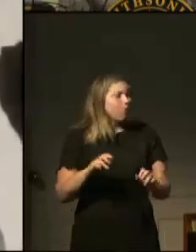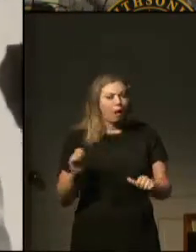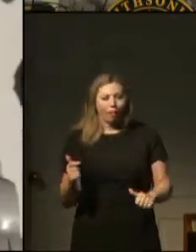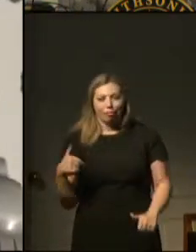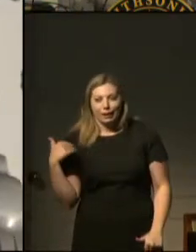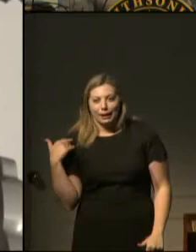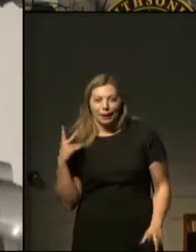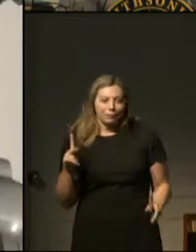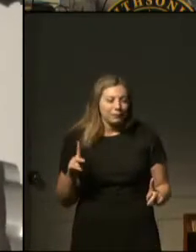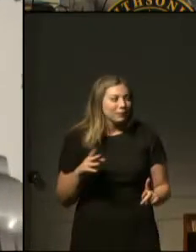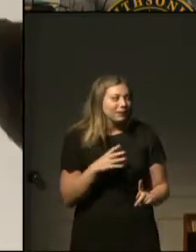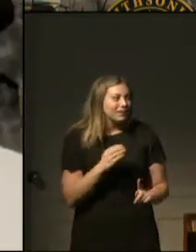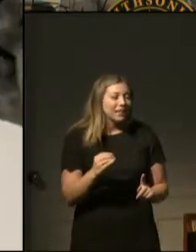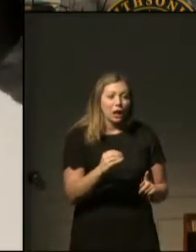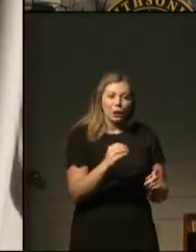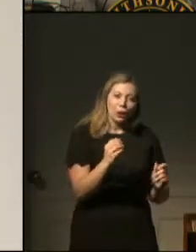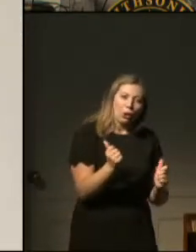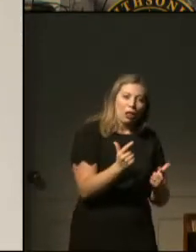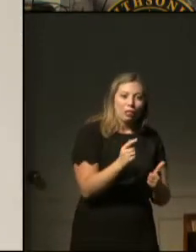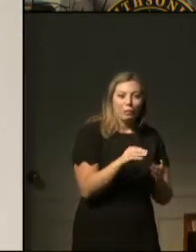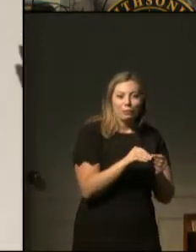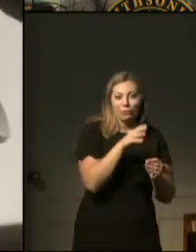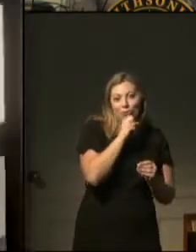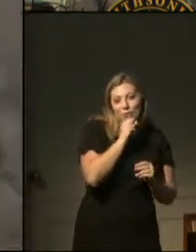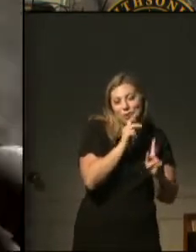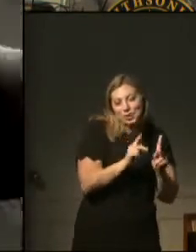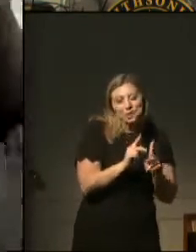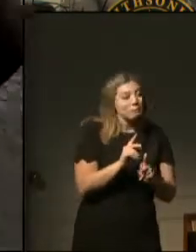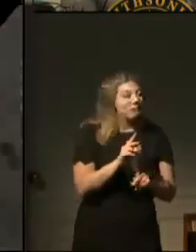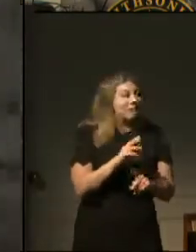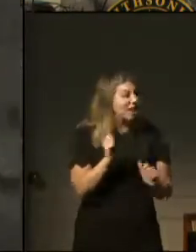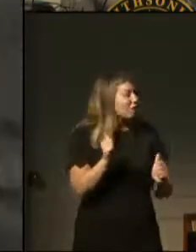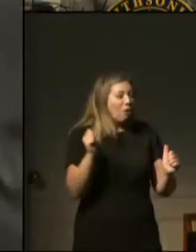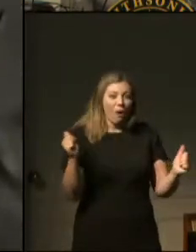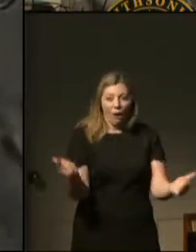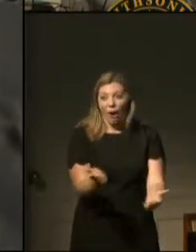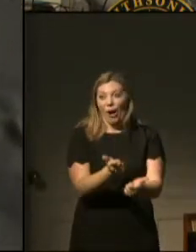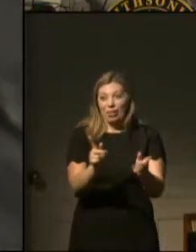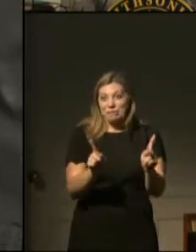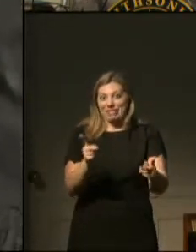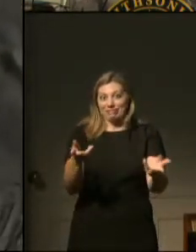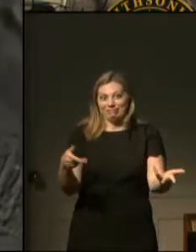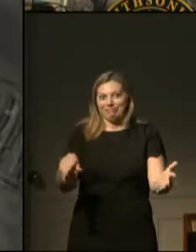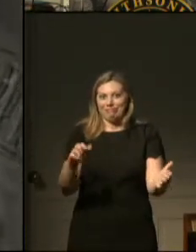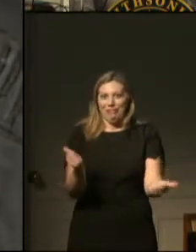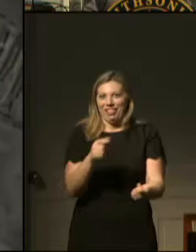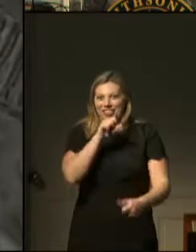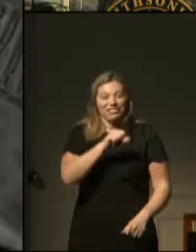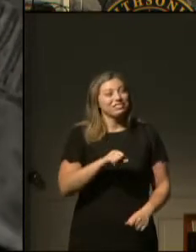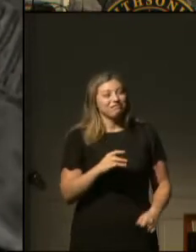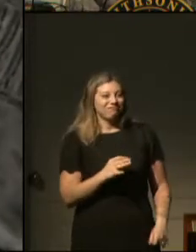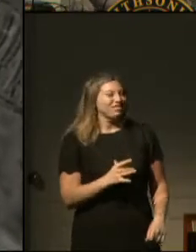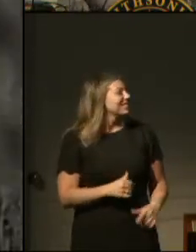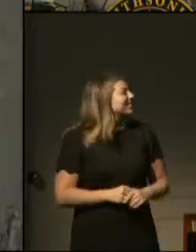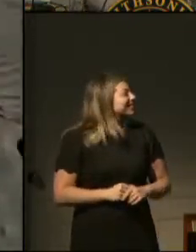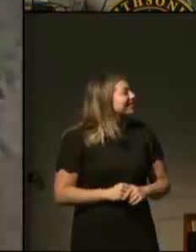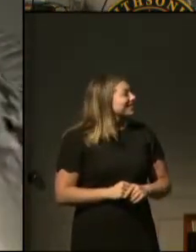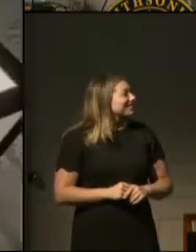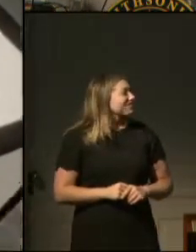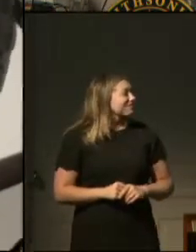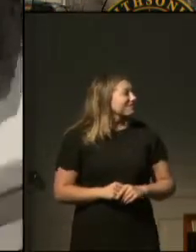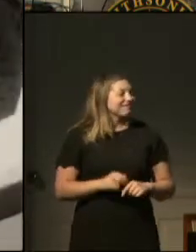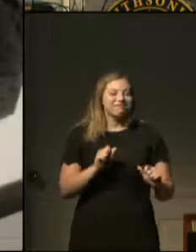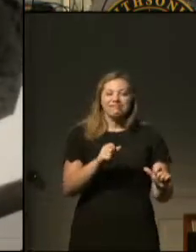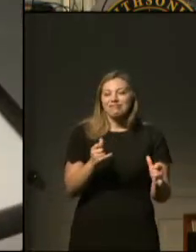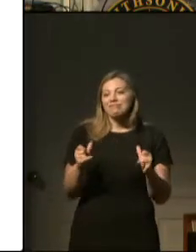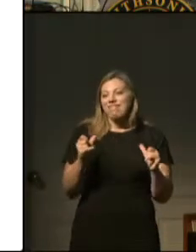young people and all the older people and all the people, and they all love it. It's awesome. So you can